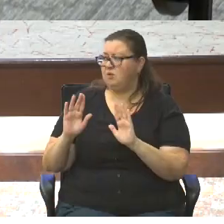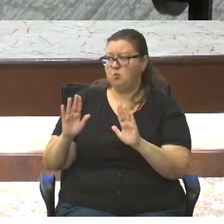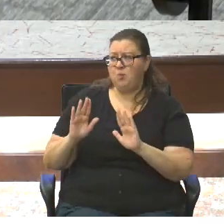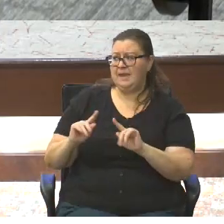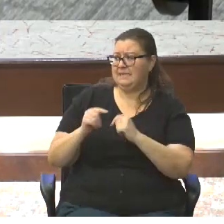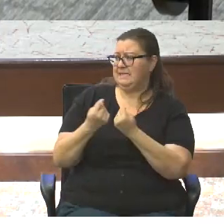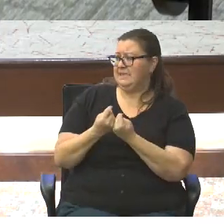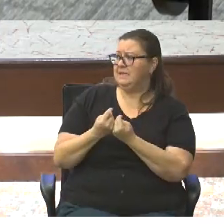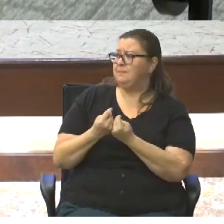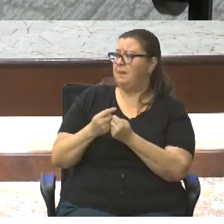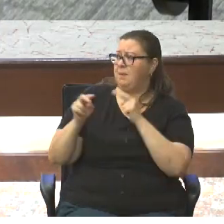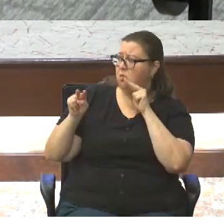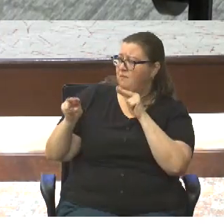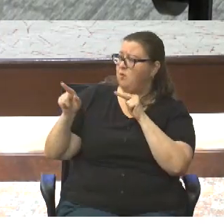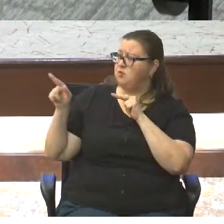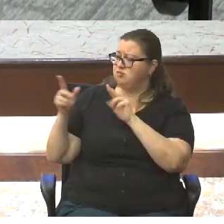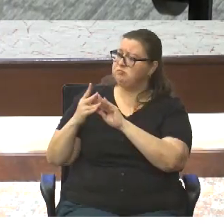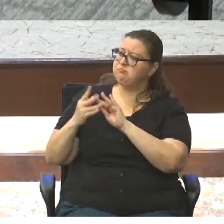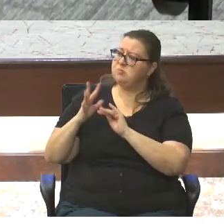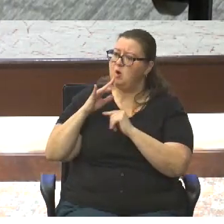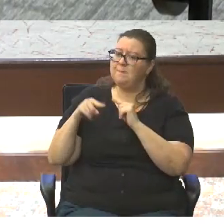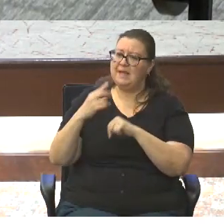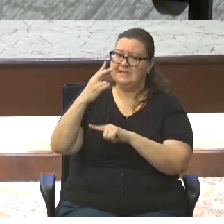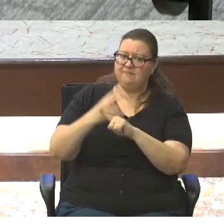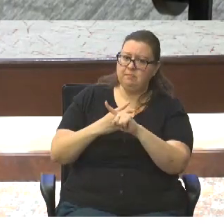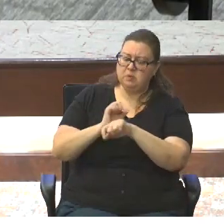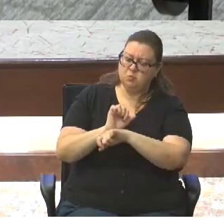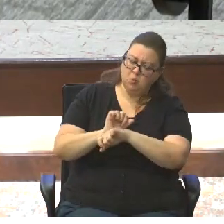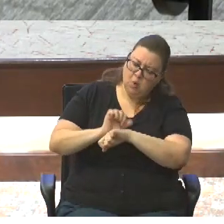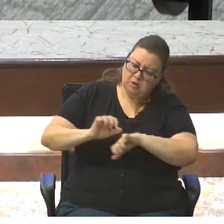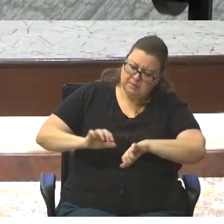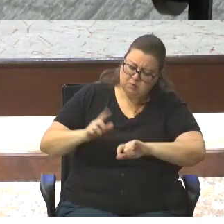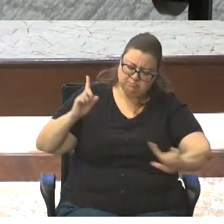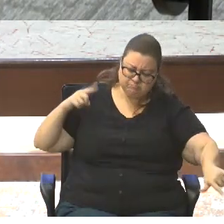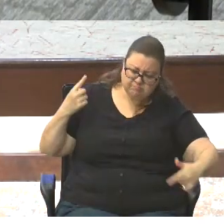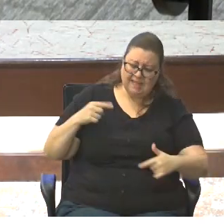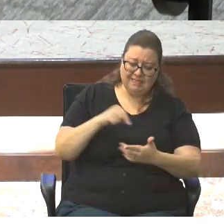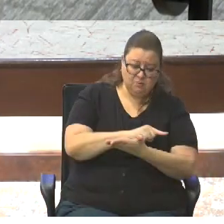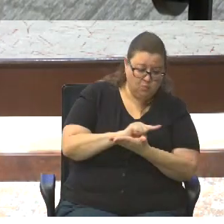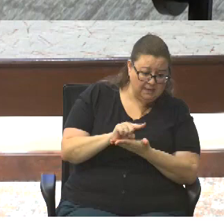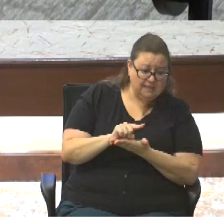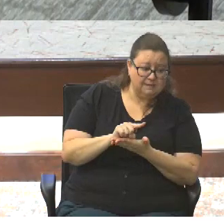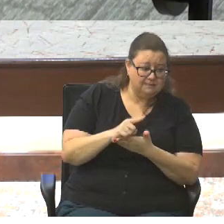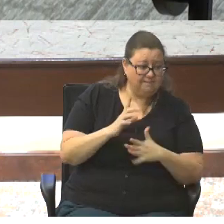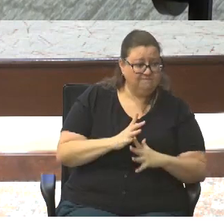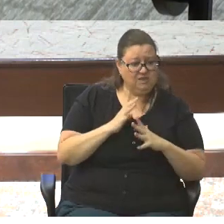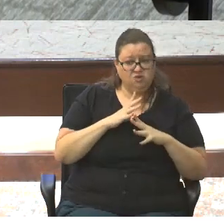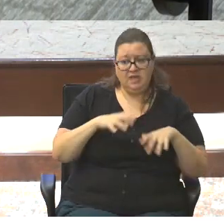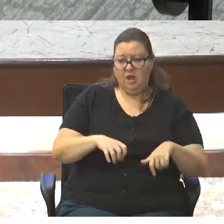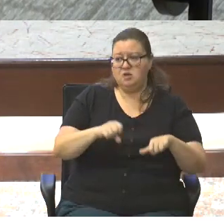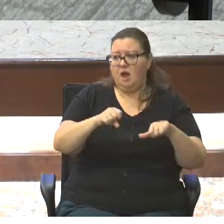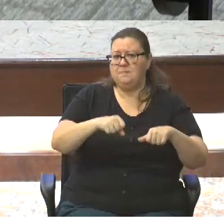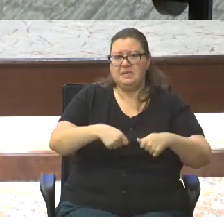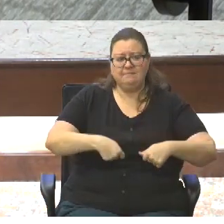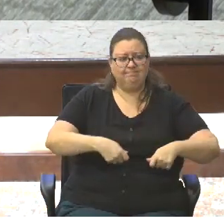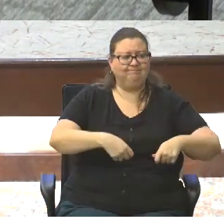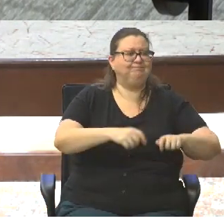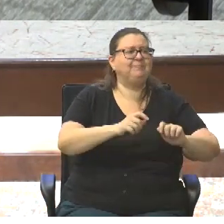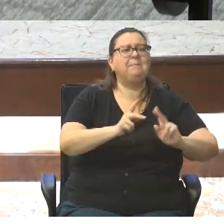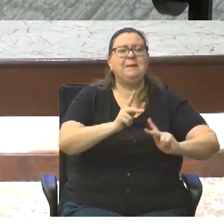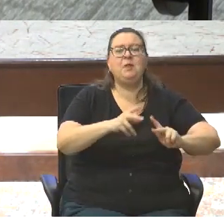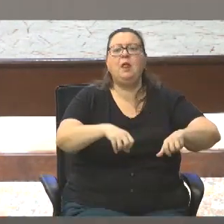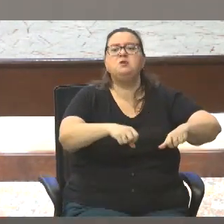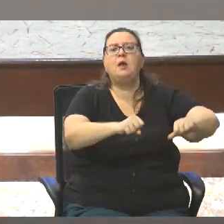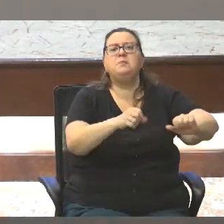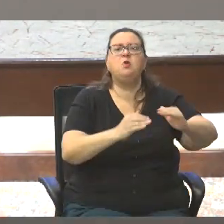forward to her talking to you about the 7 months of work. As of this week, we've officially adopted more than 1,000 animals